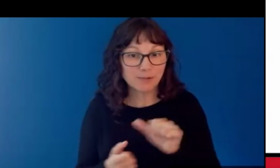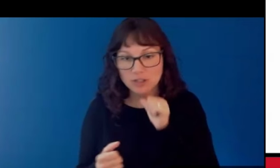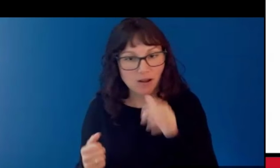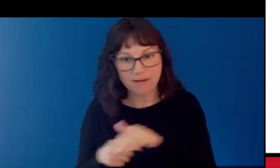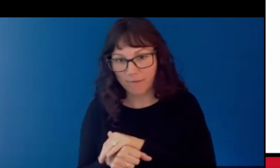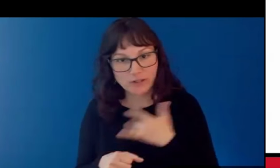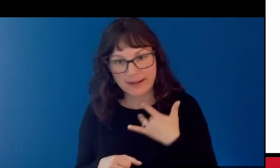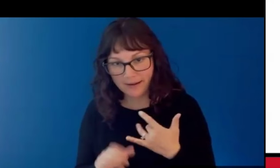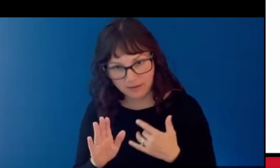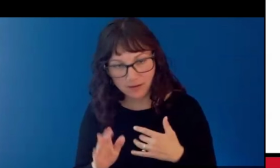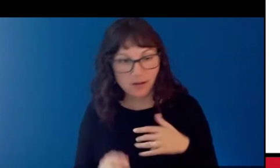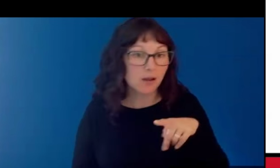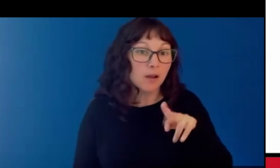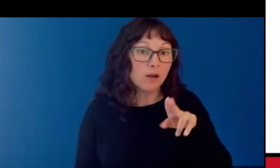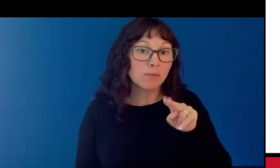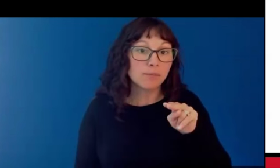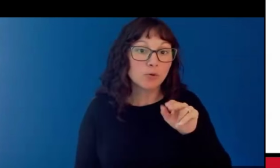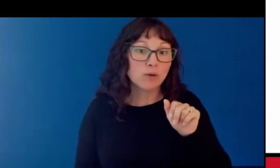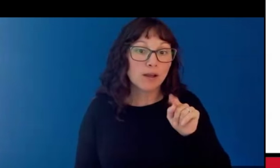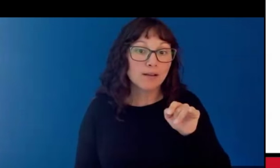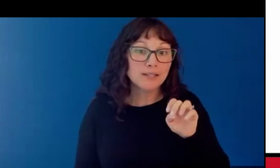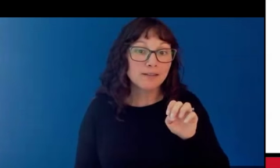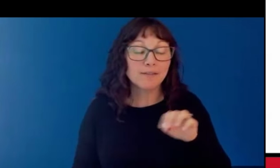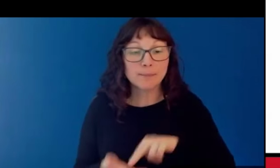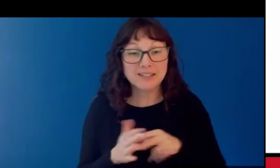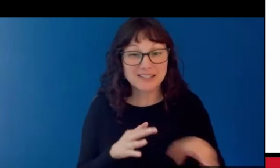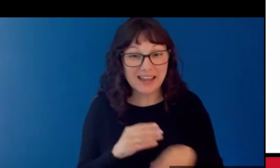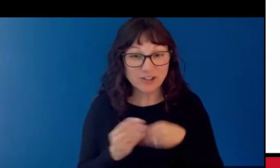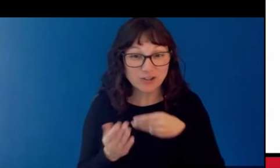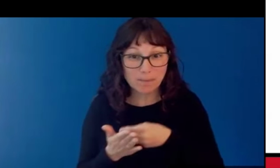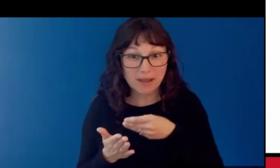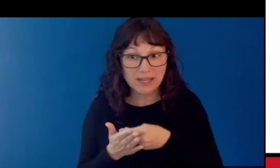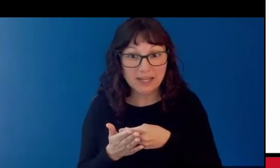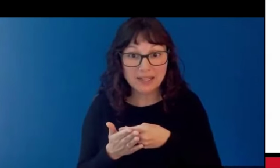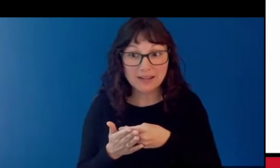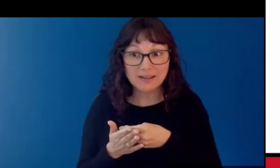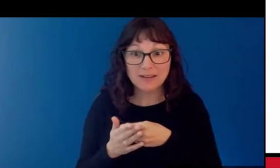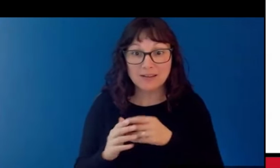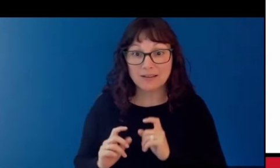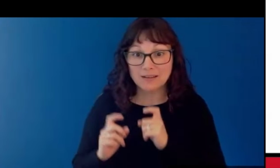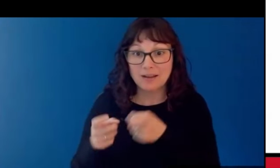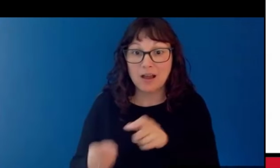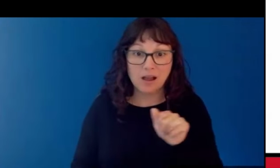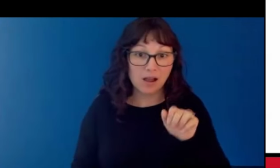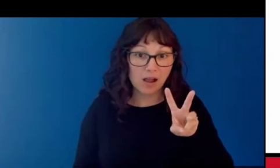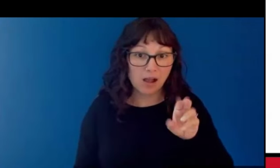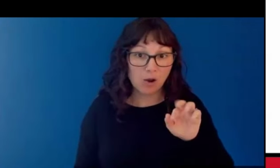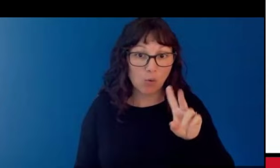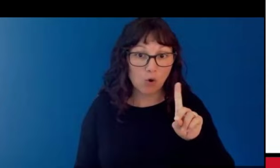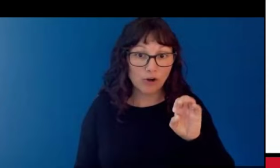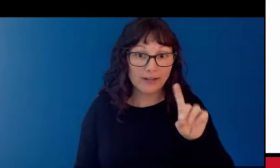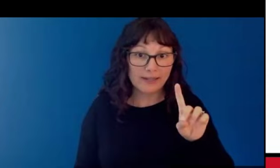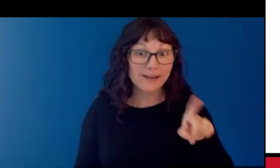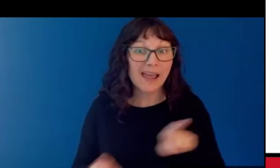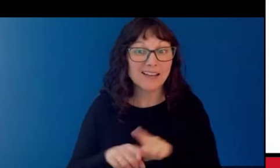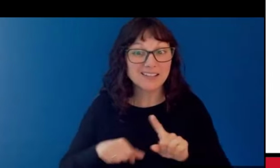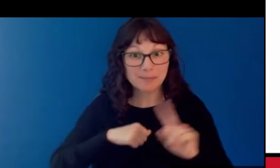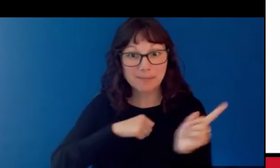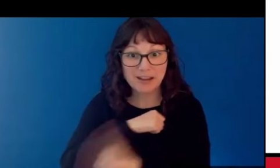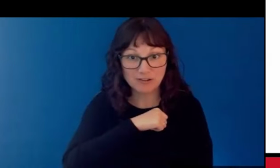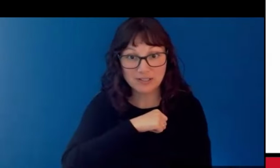Punitive damages are additional monies that are awarded as a penalty and sanction